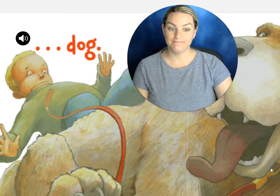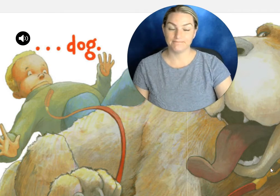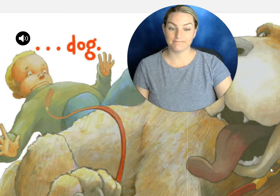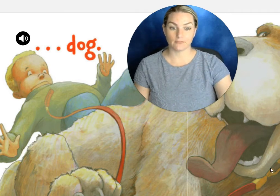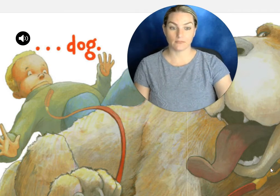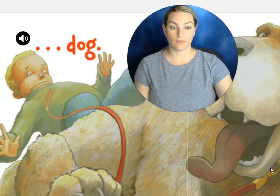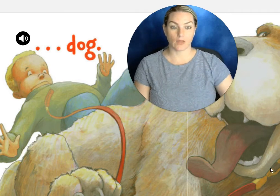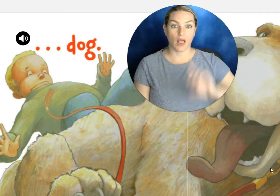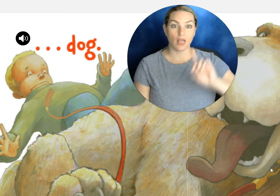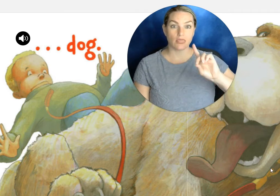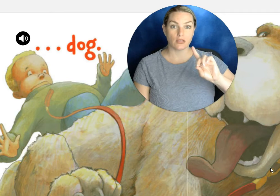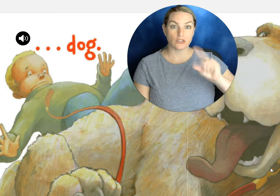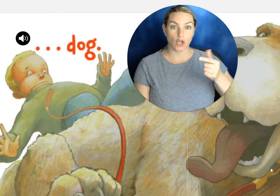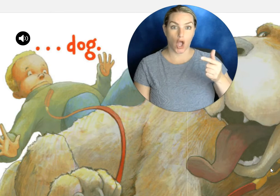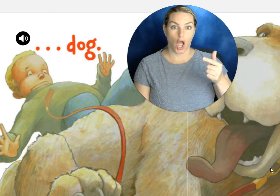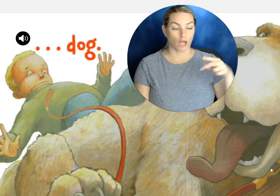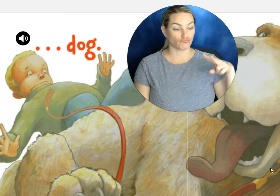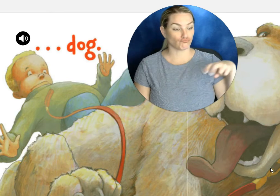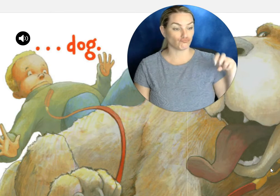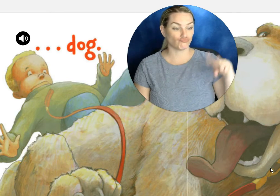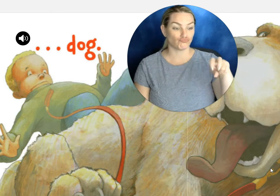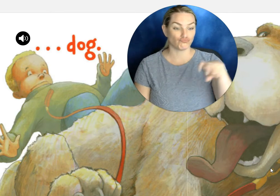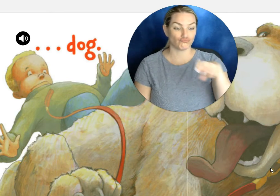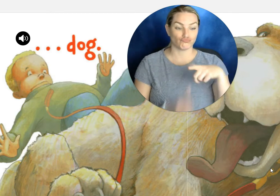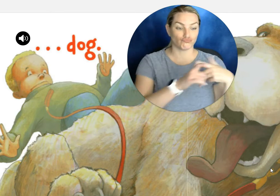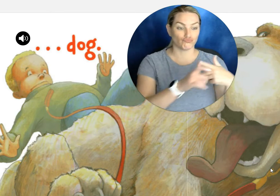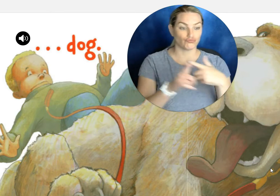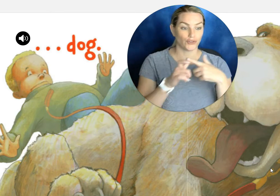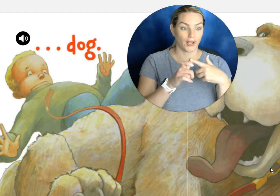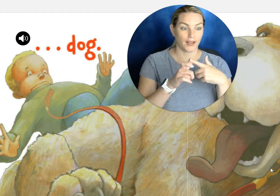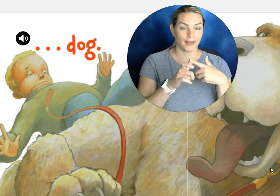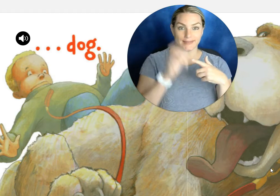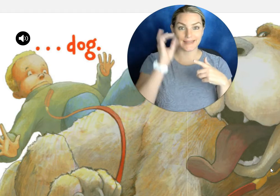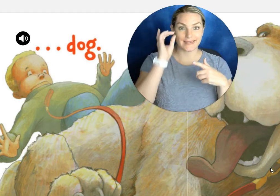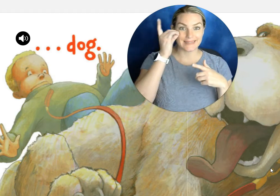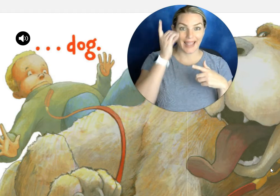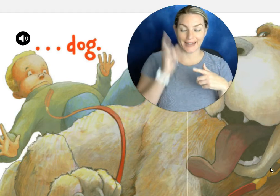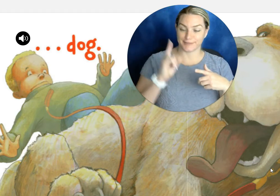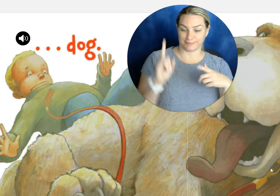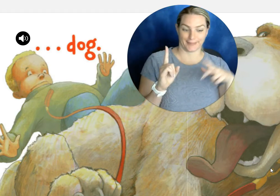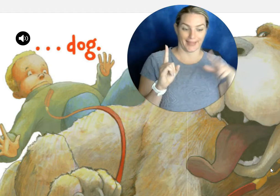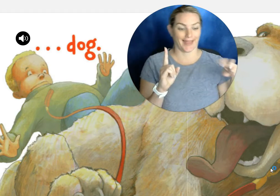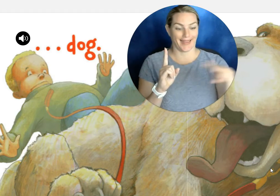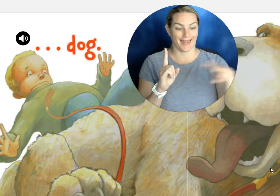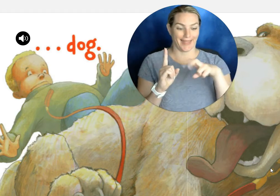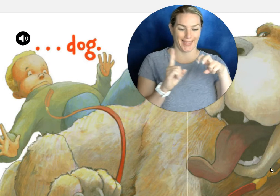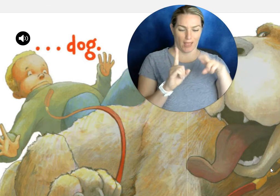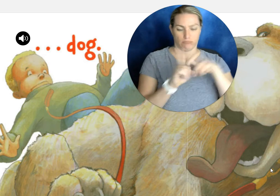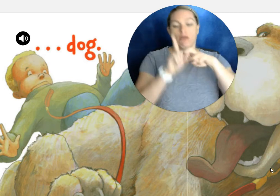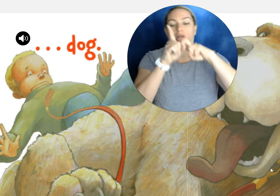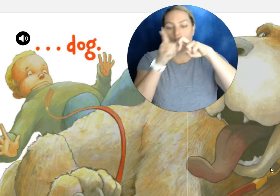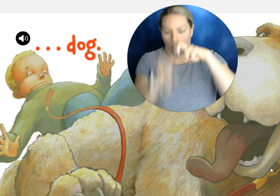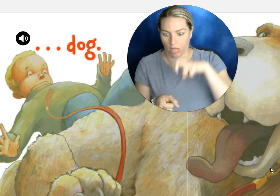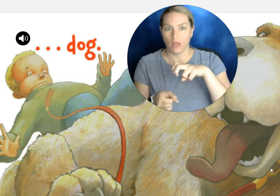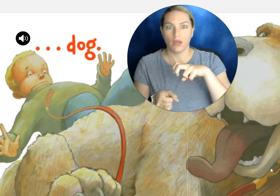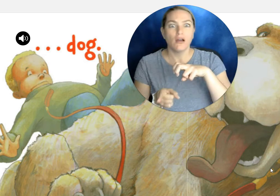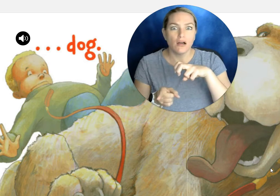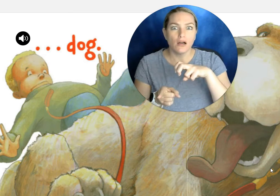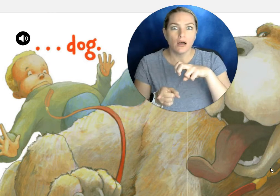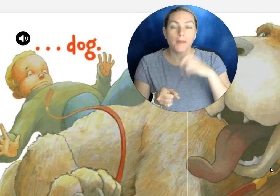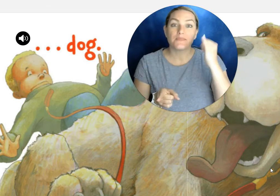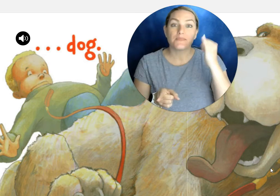The dog knocked Danny over when they went outside to play. If Danny took her walking, she always ran away.